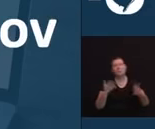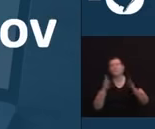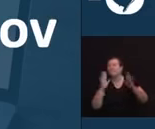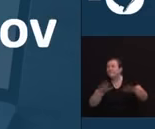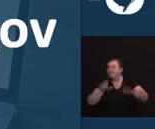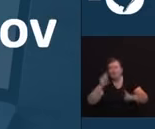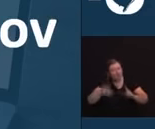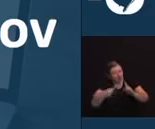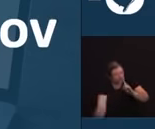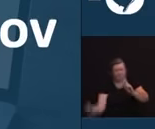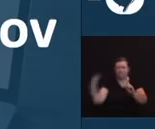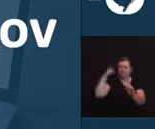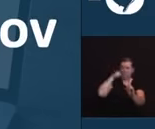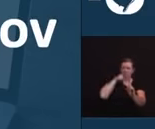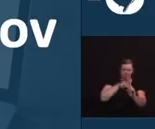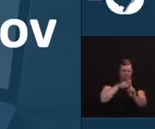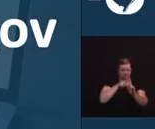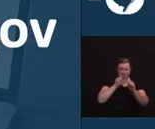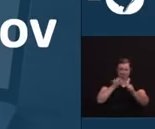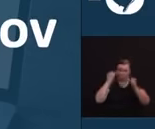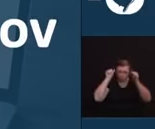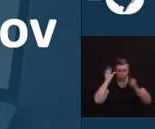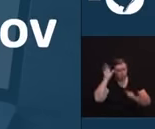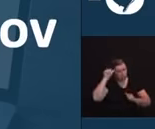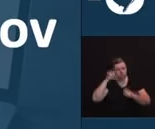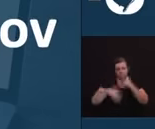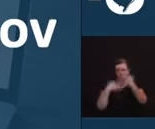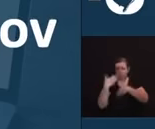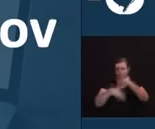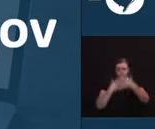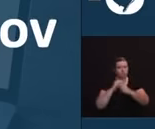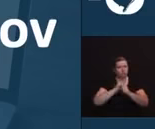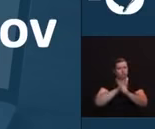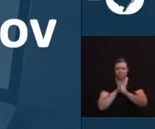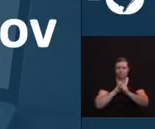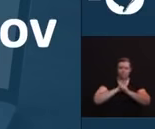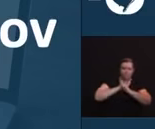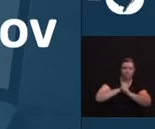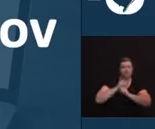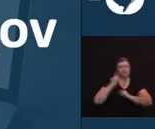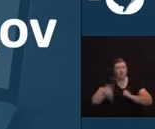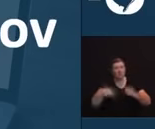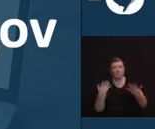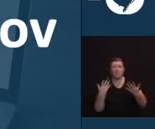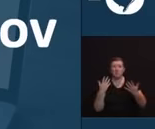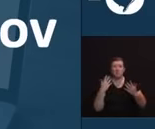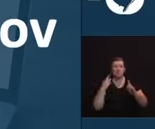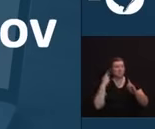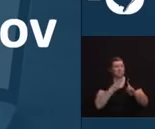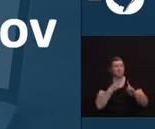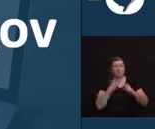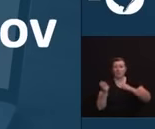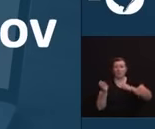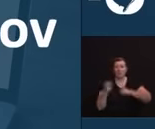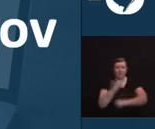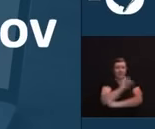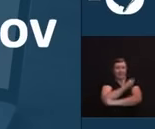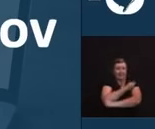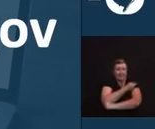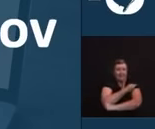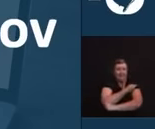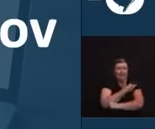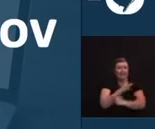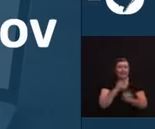front of this virus as best we can right now so that when a vaccine or multiple vaccines, which looks increasingly